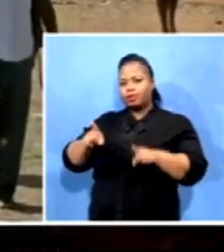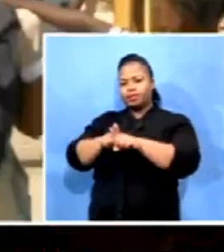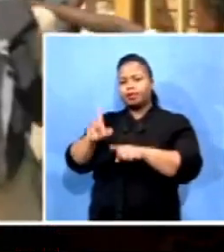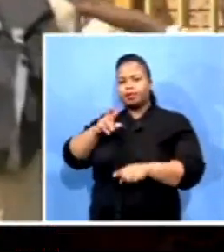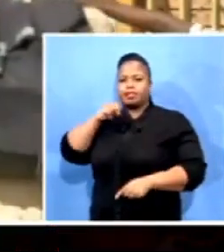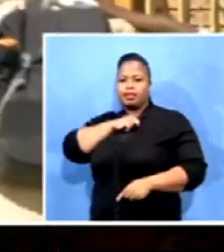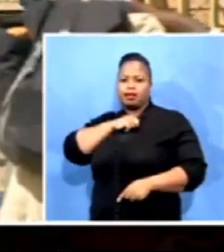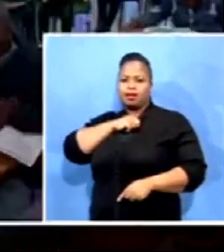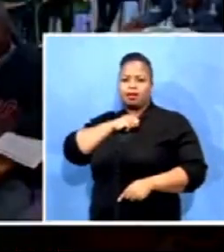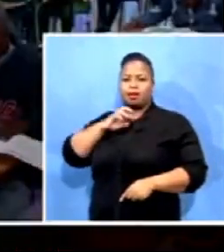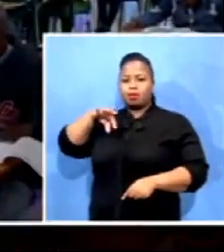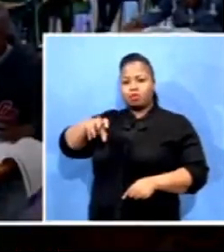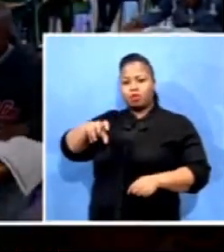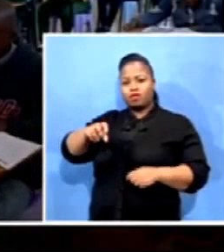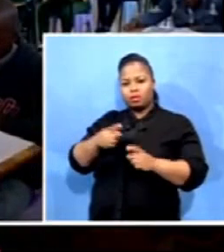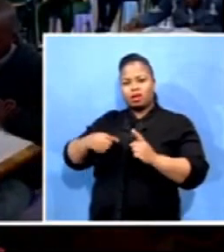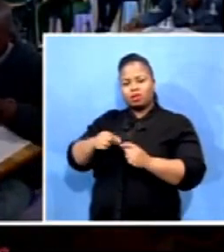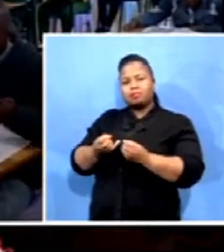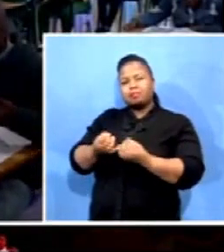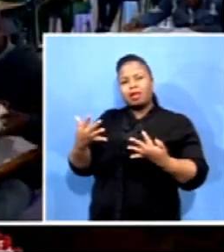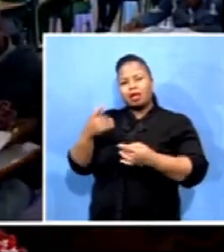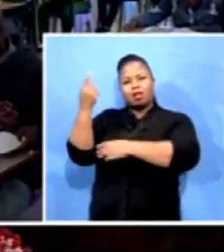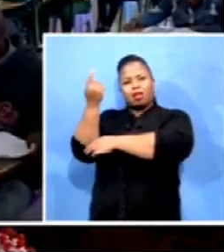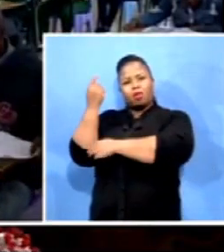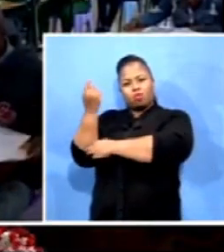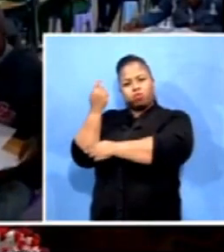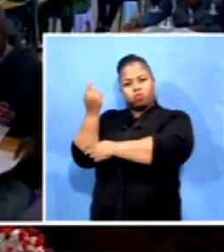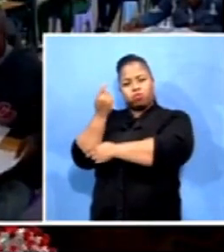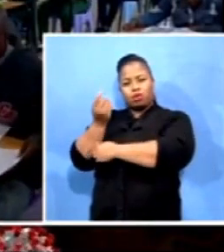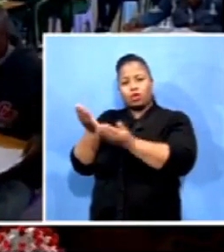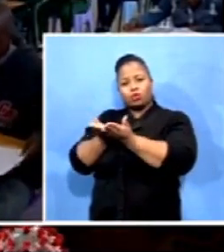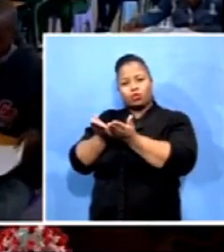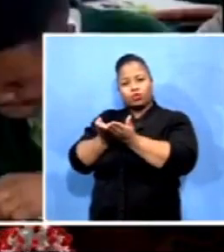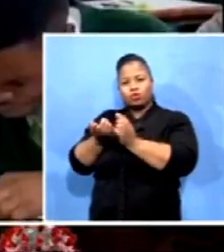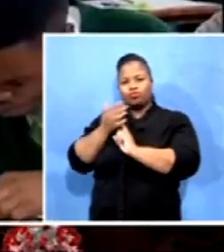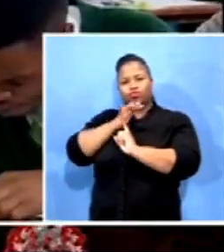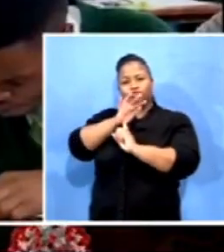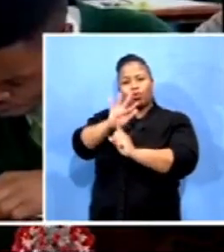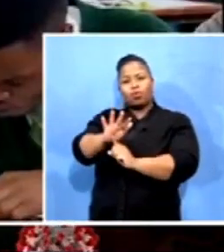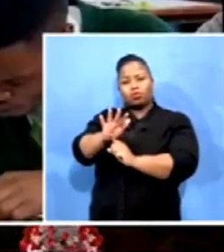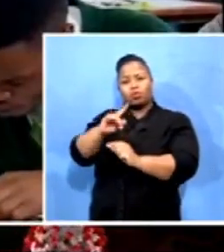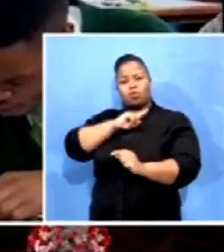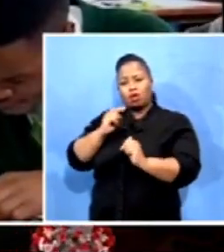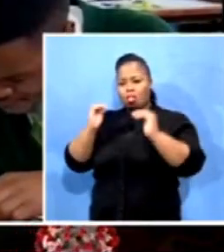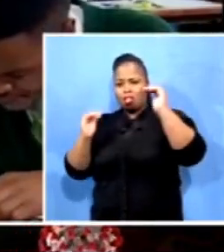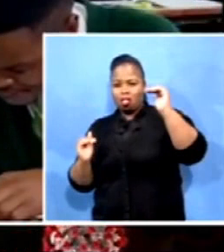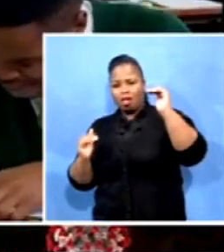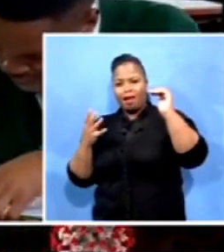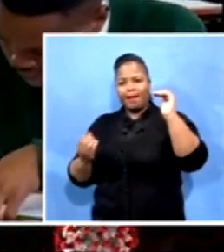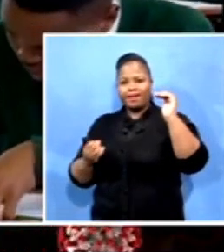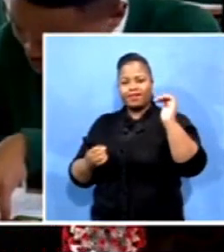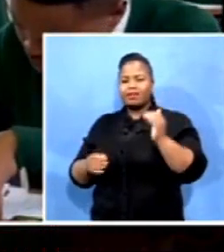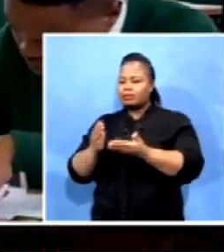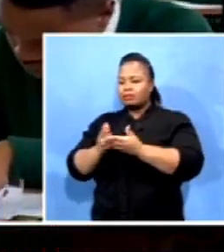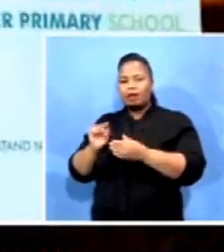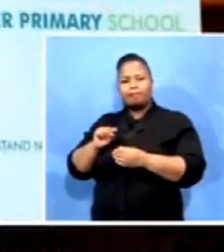and our schools are actually a reflection of those socio-economic conditions in rural areas where they still lack proper water and sanitation,